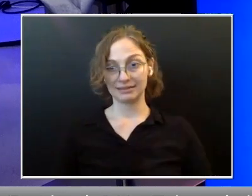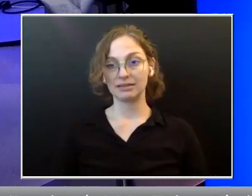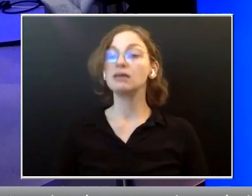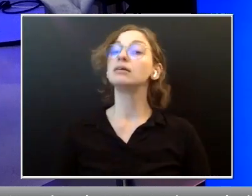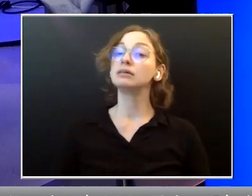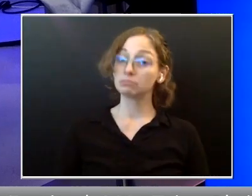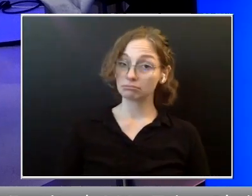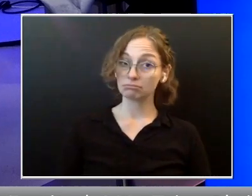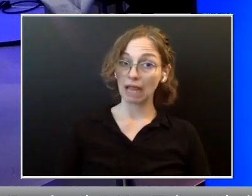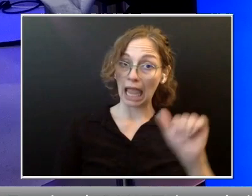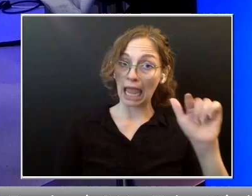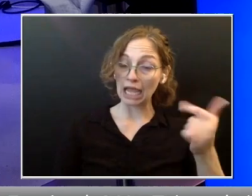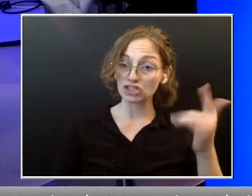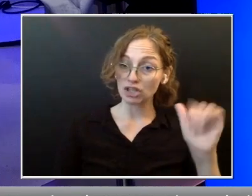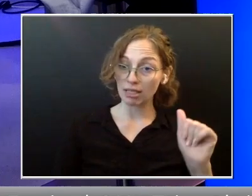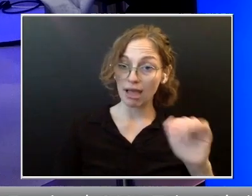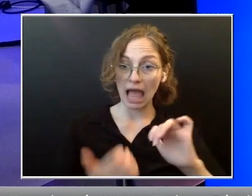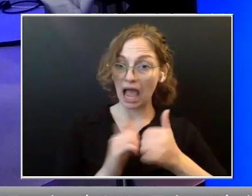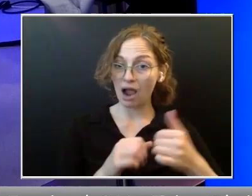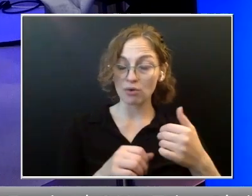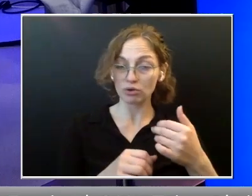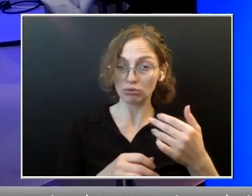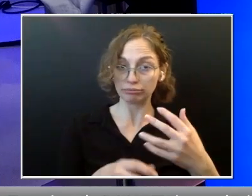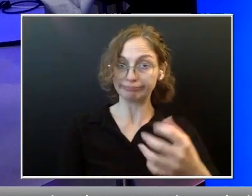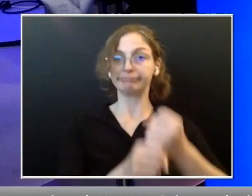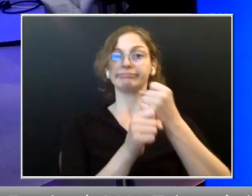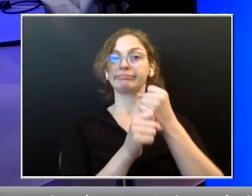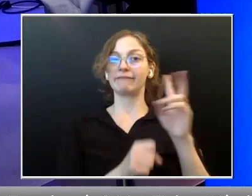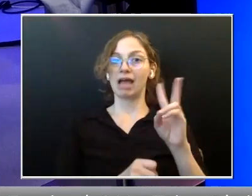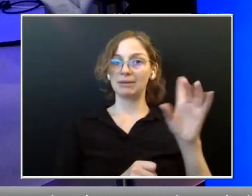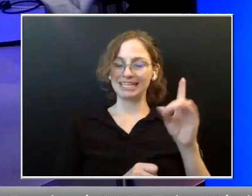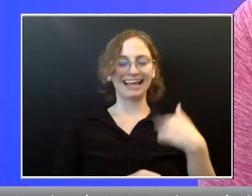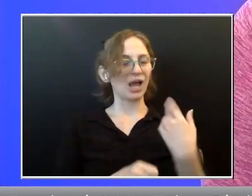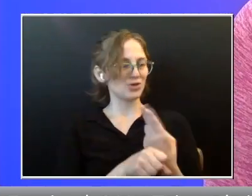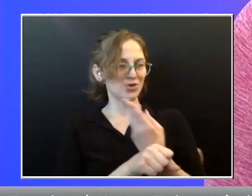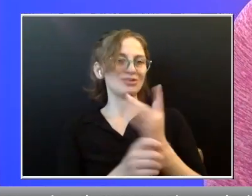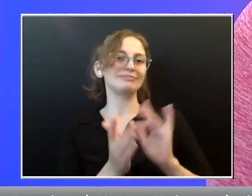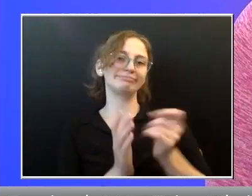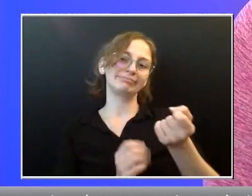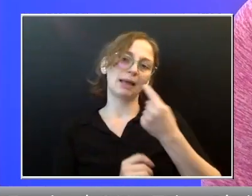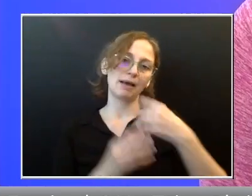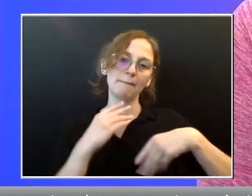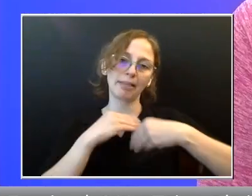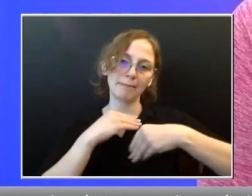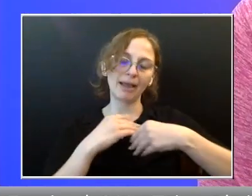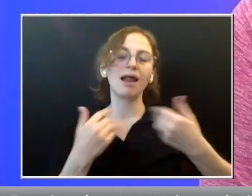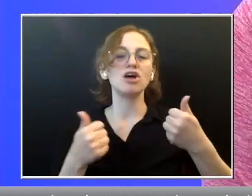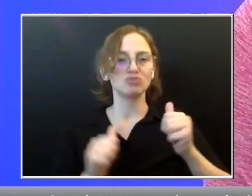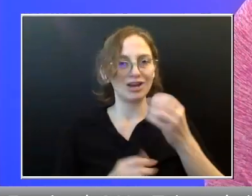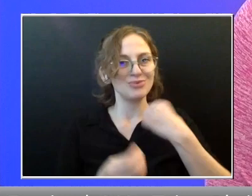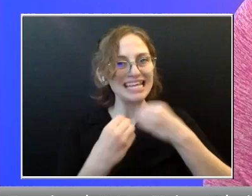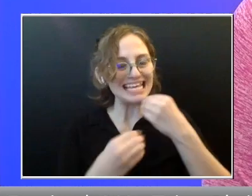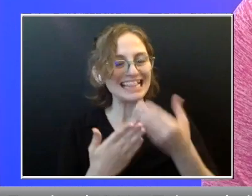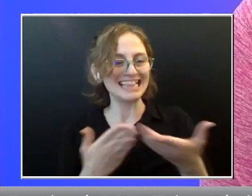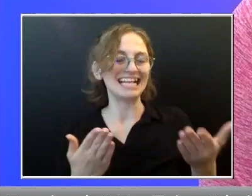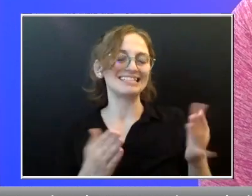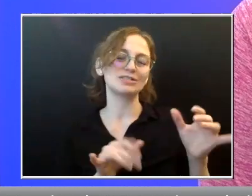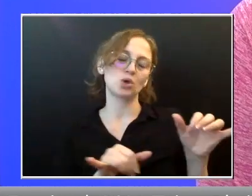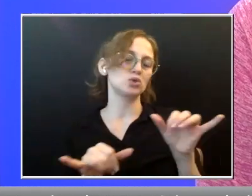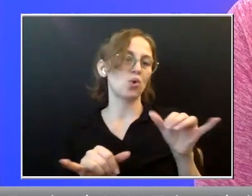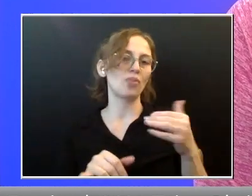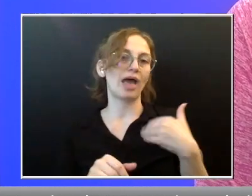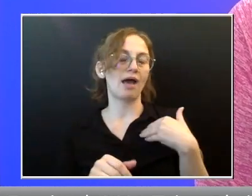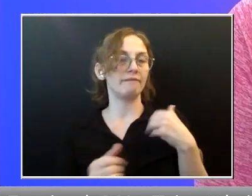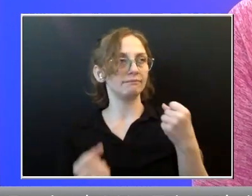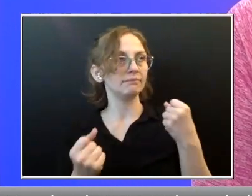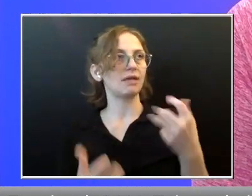D? I take a supplement, and I try to eat foods, obviously, that are enriched in vitamin D. But the vitamins